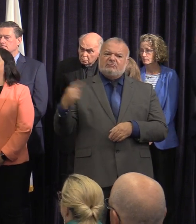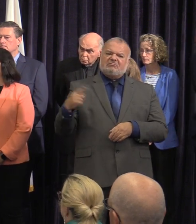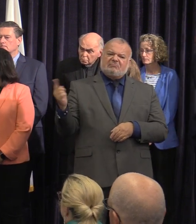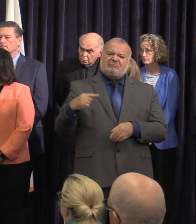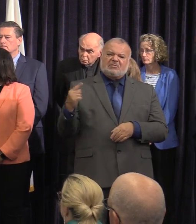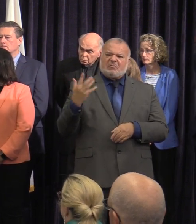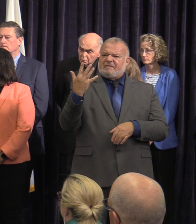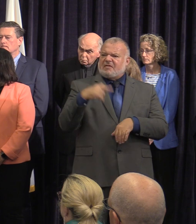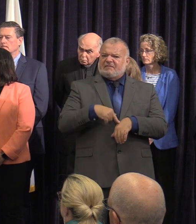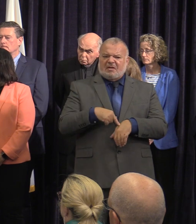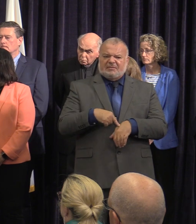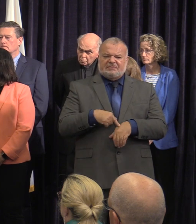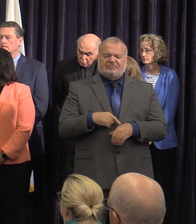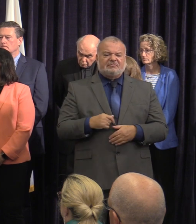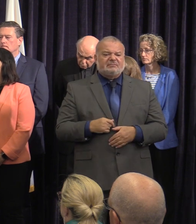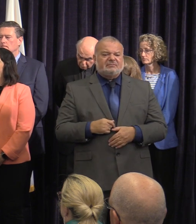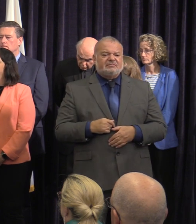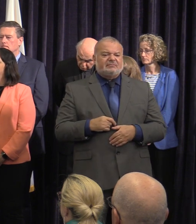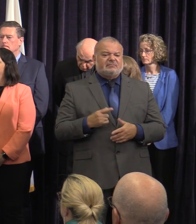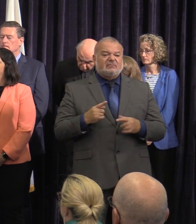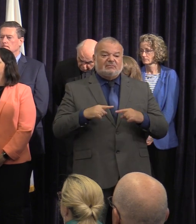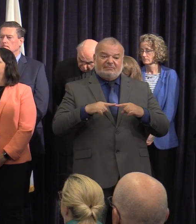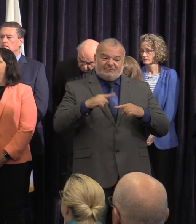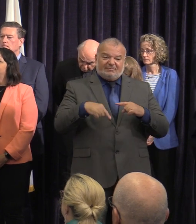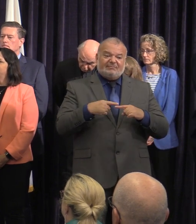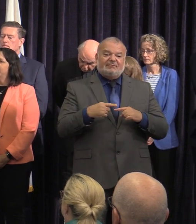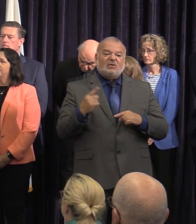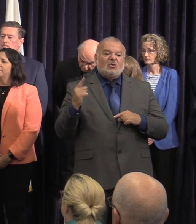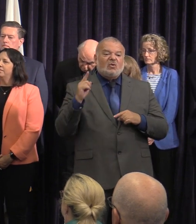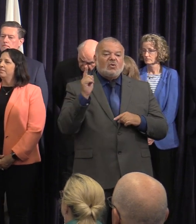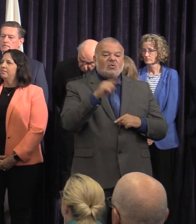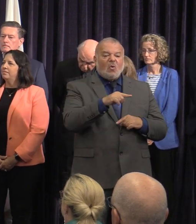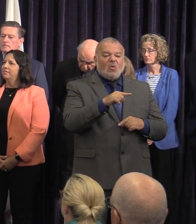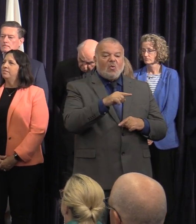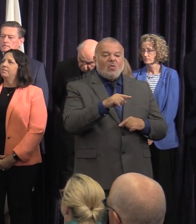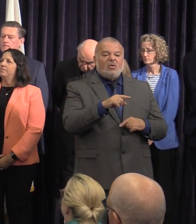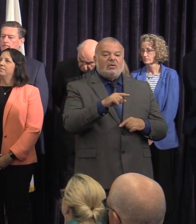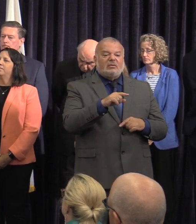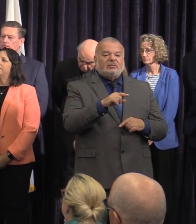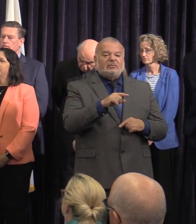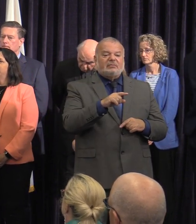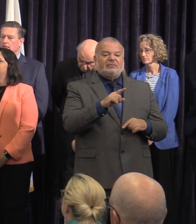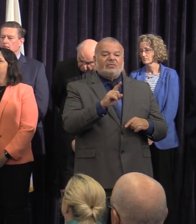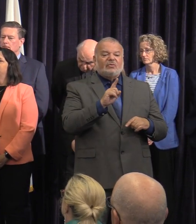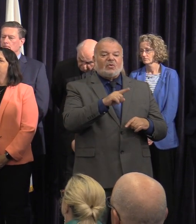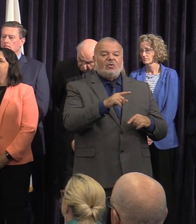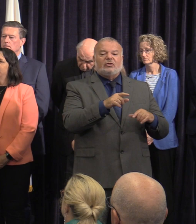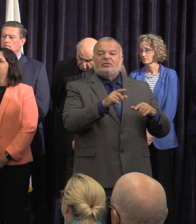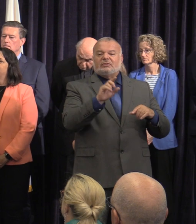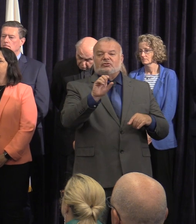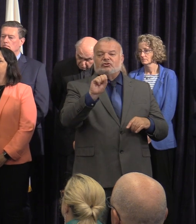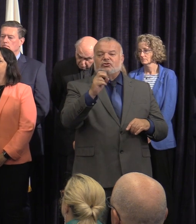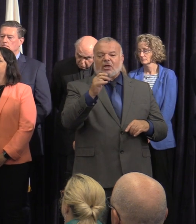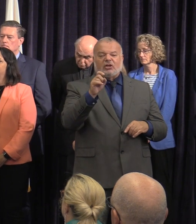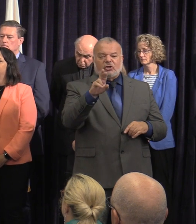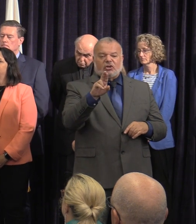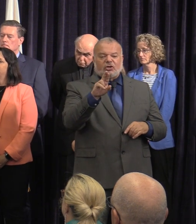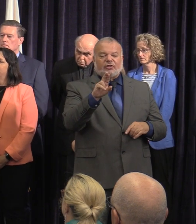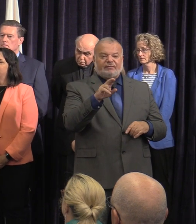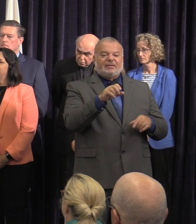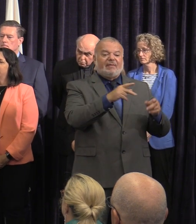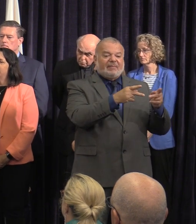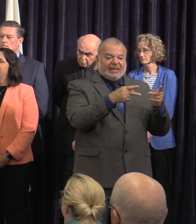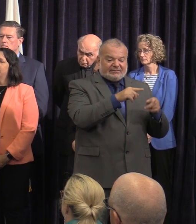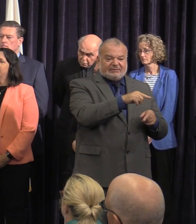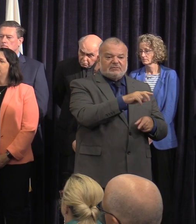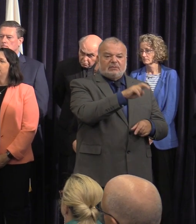was like a circle. Come to us, go to DTA, find a place to stay until he and his family was placed. His name